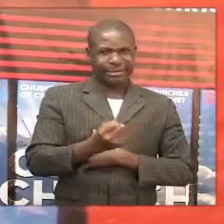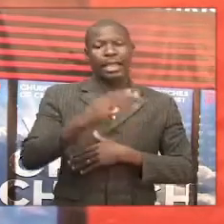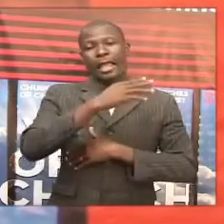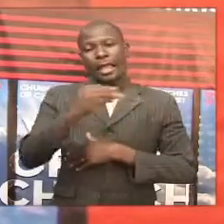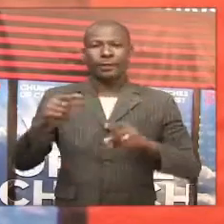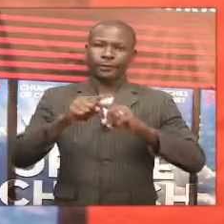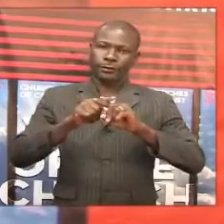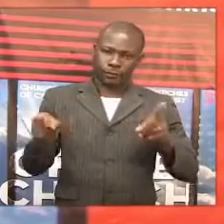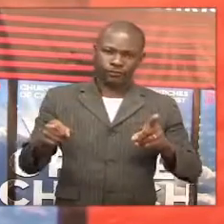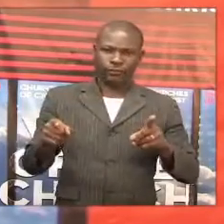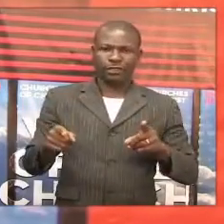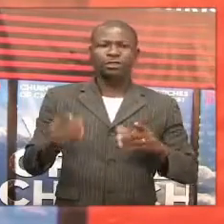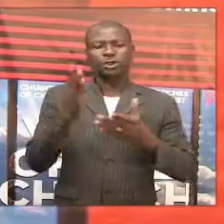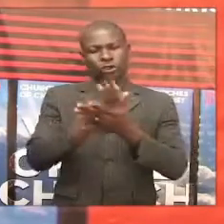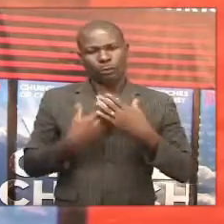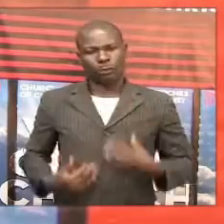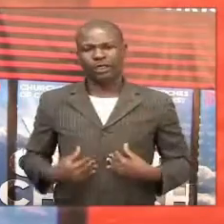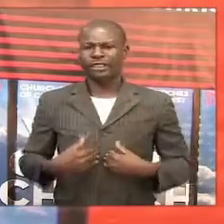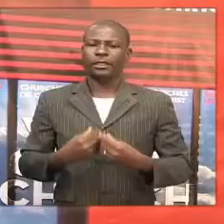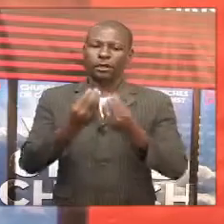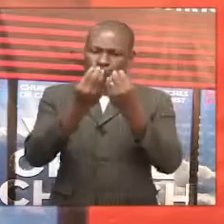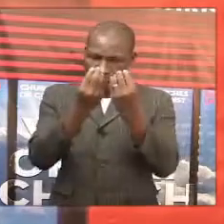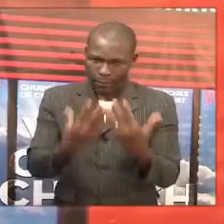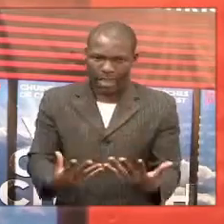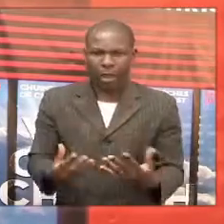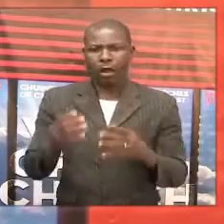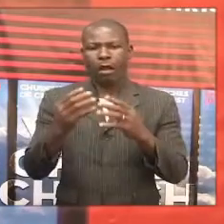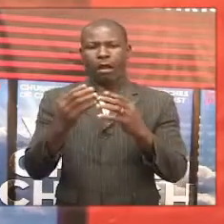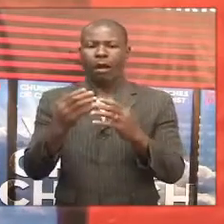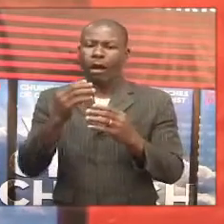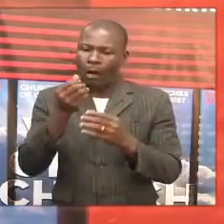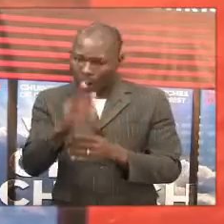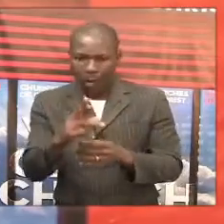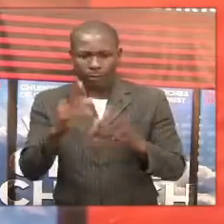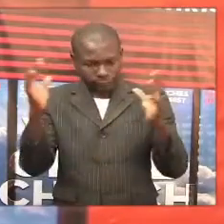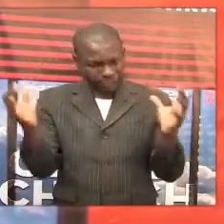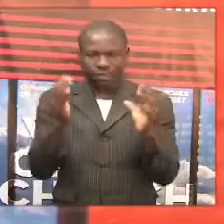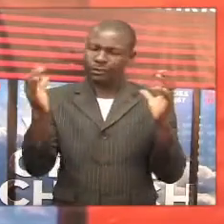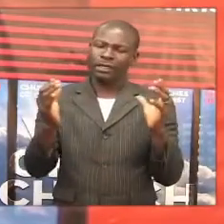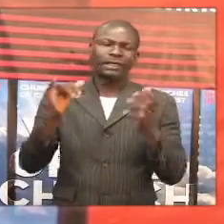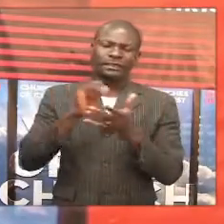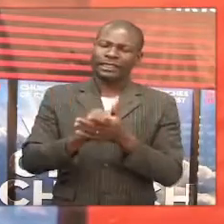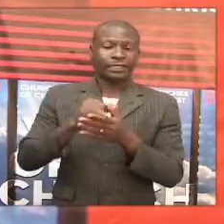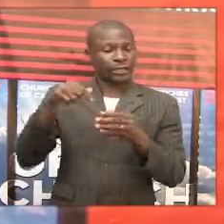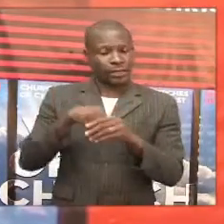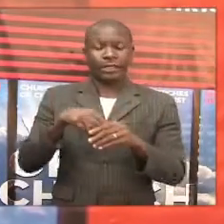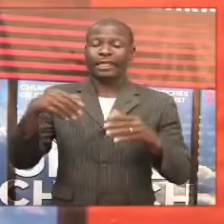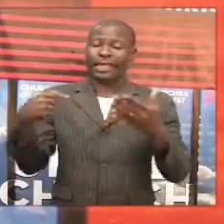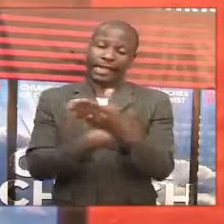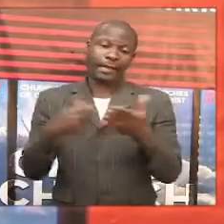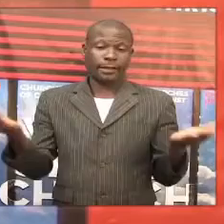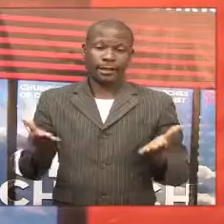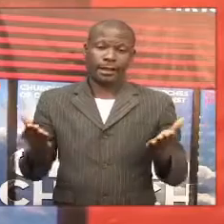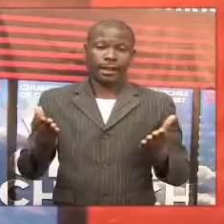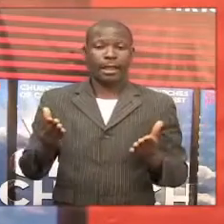obi edi homeda. Na yaka ewo dwumade yesu se se ye gana hawo se ya